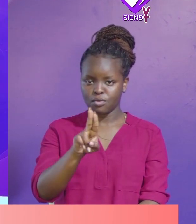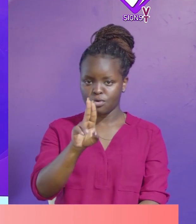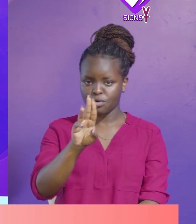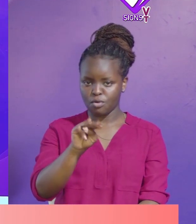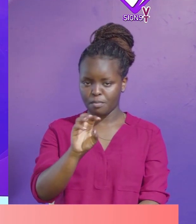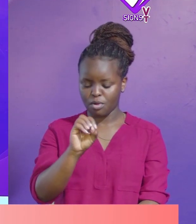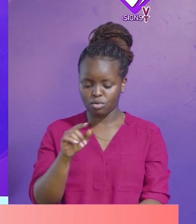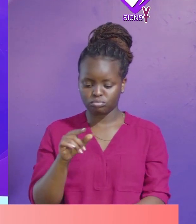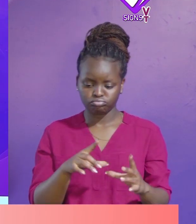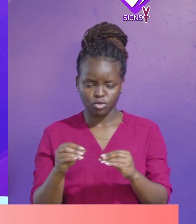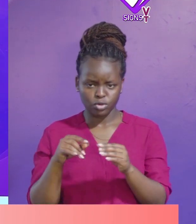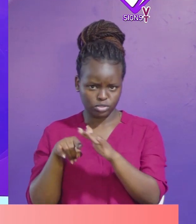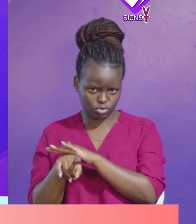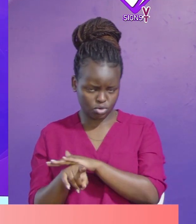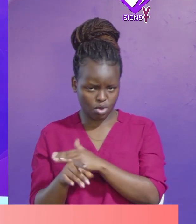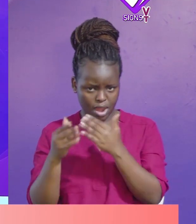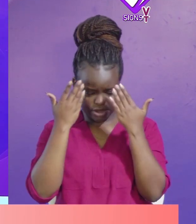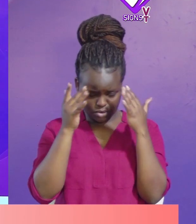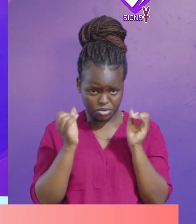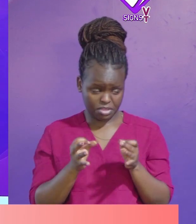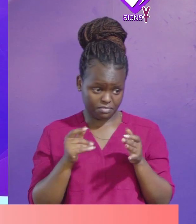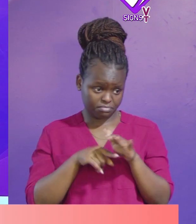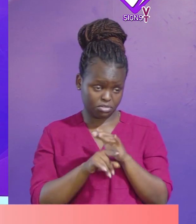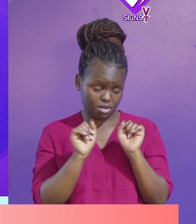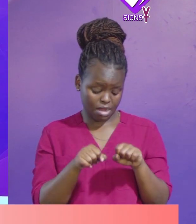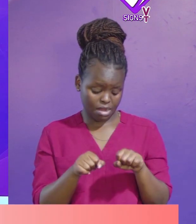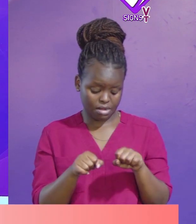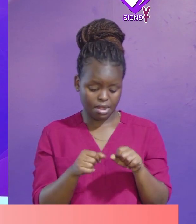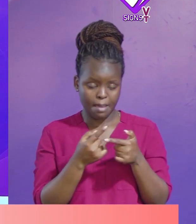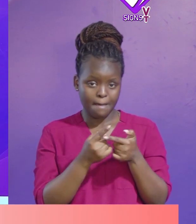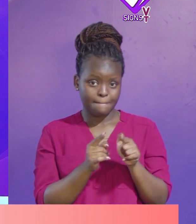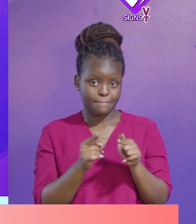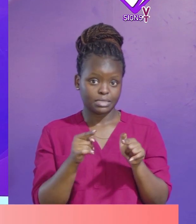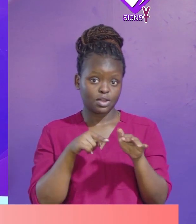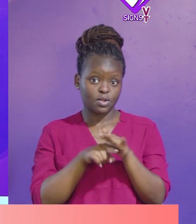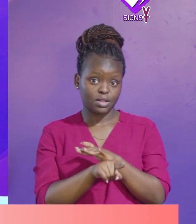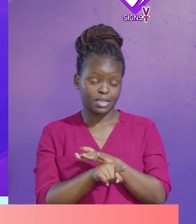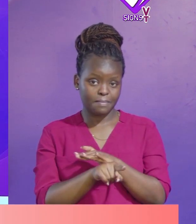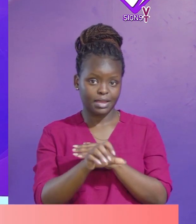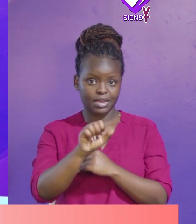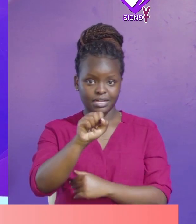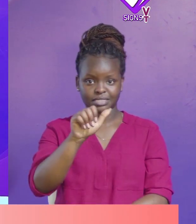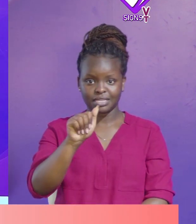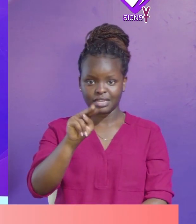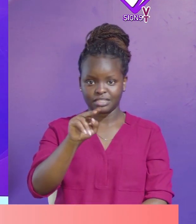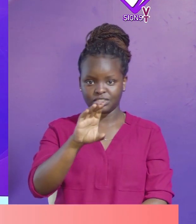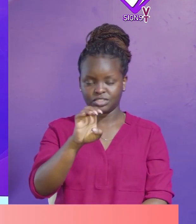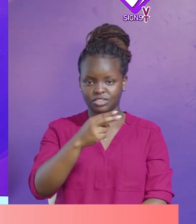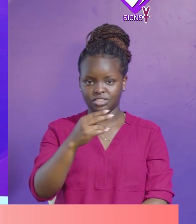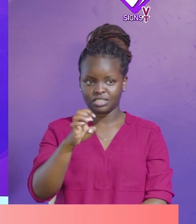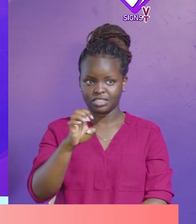is, we don't know if we could have scored, but goalkeeper Sanchez Robert managed